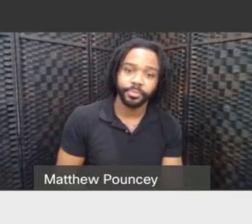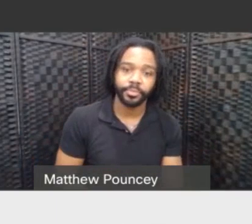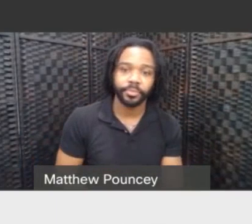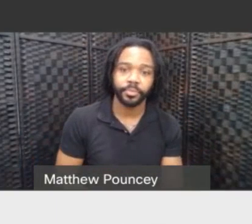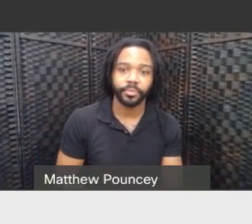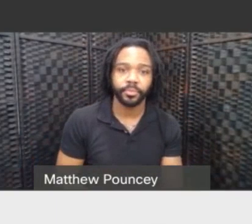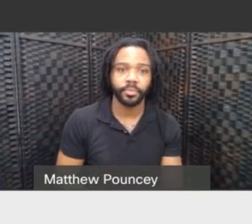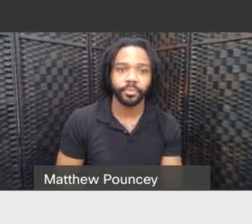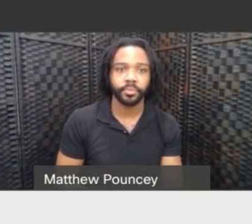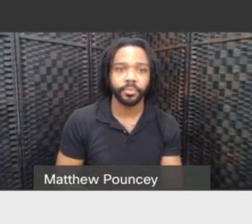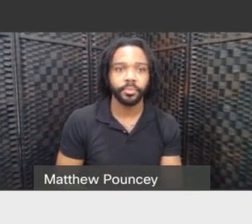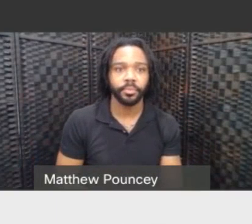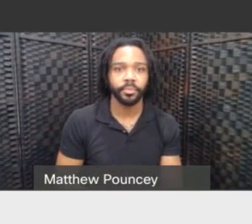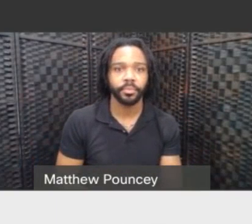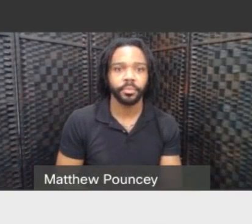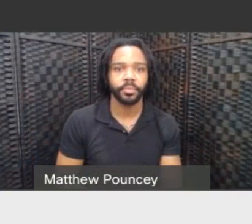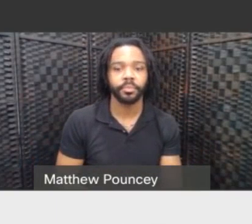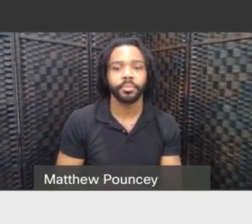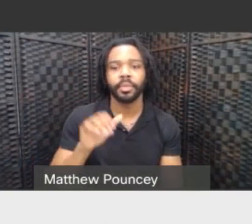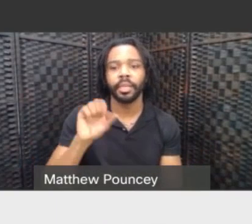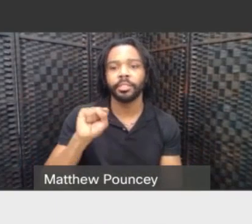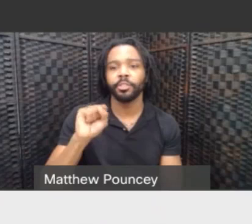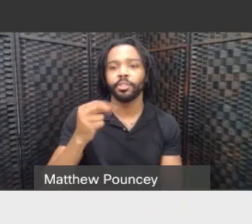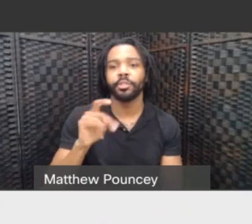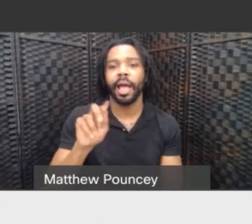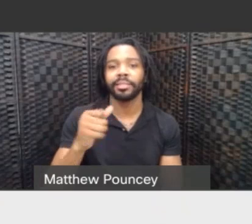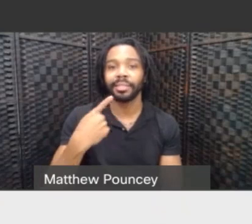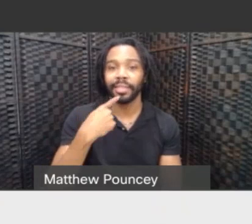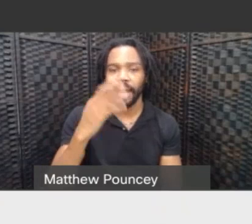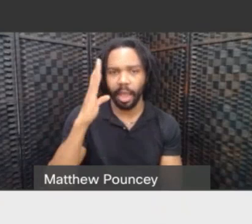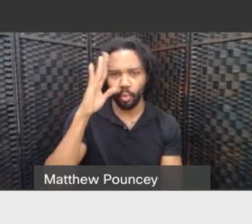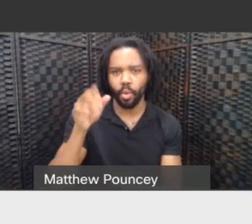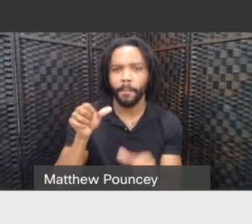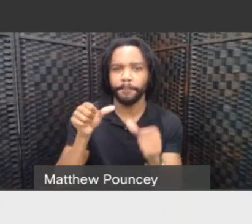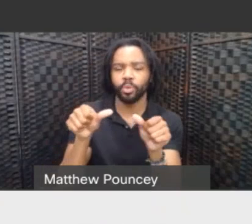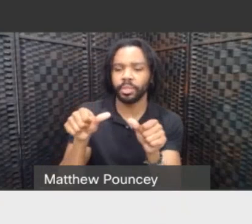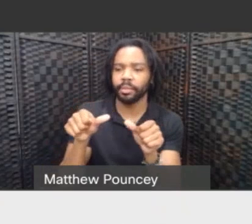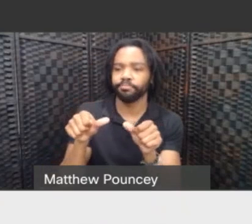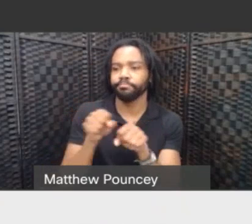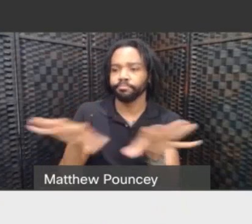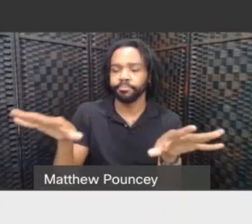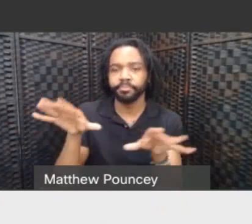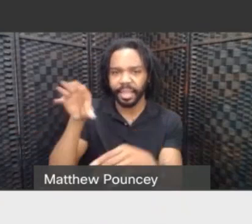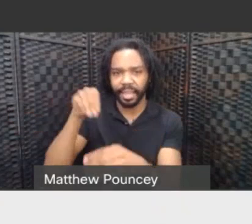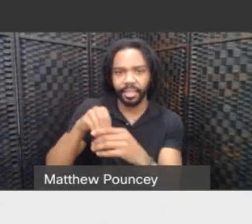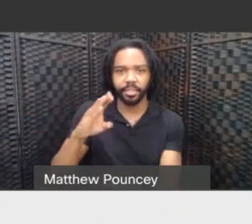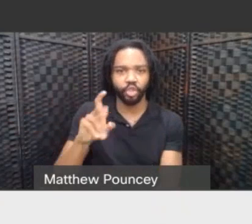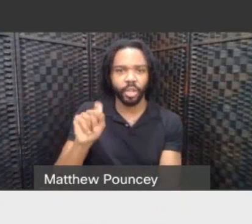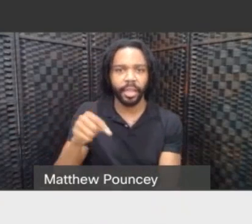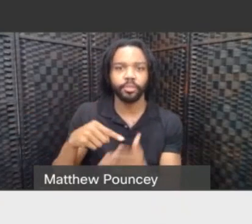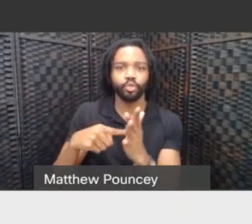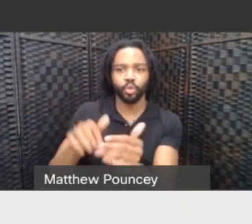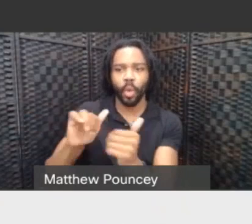I will post a transmittal in the chat, which provides the screenshots of how to upload the booster